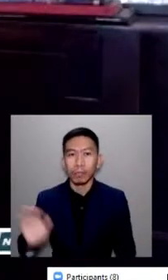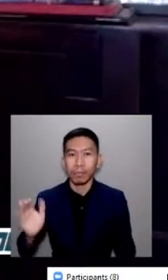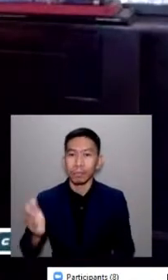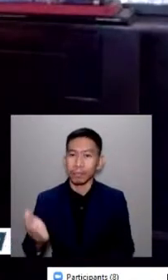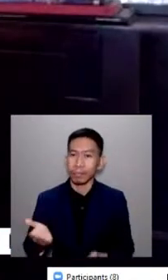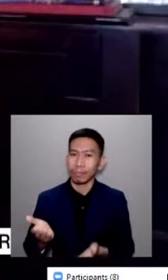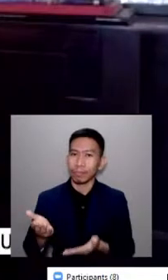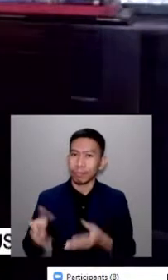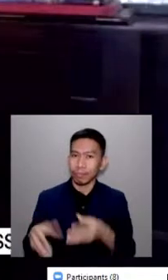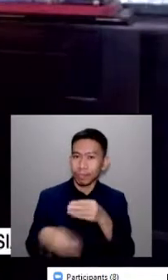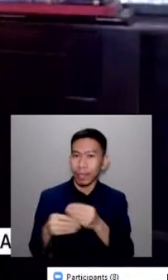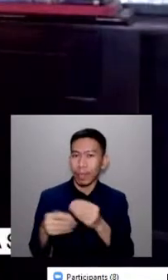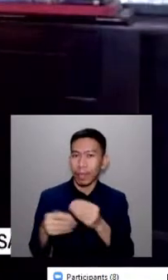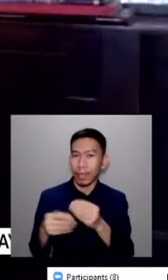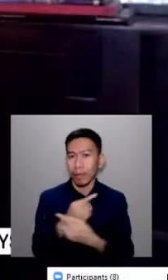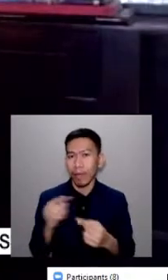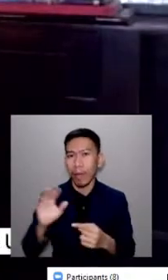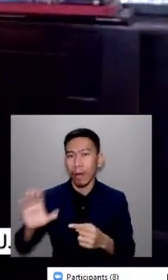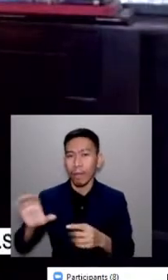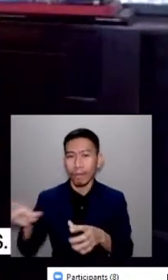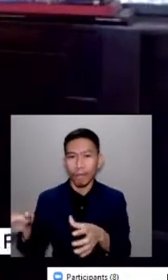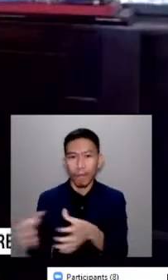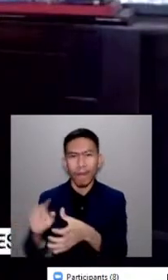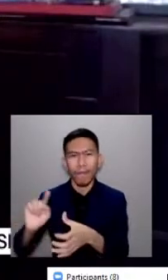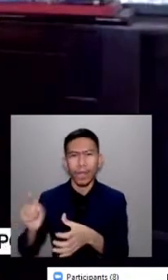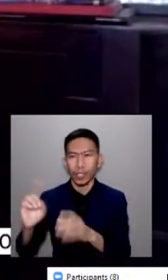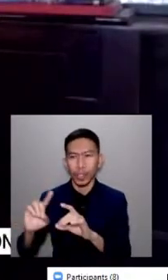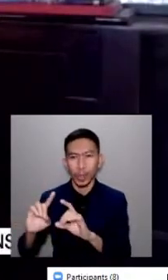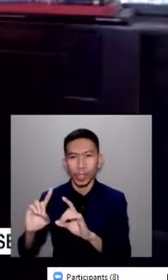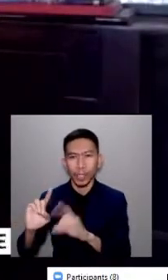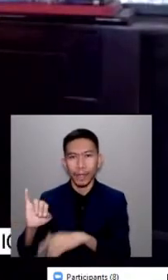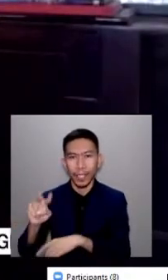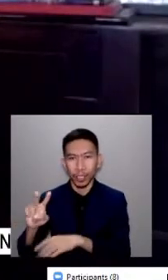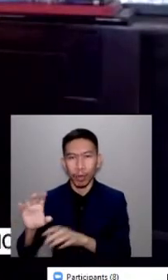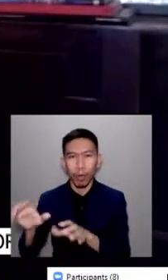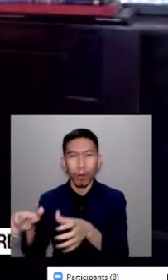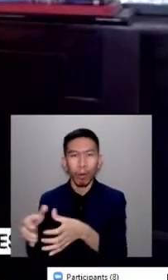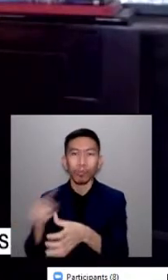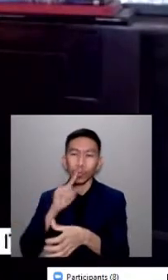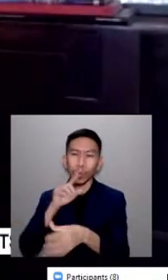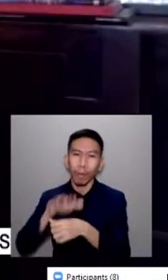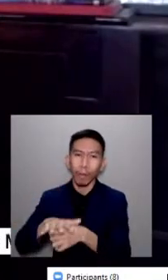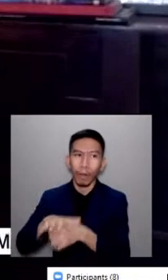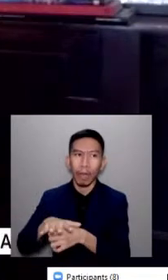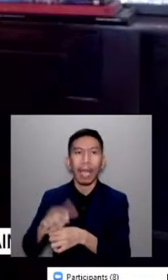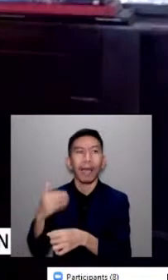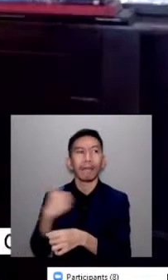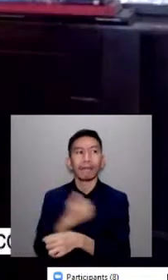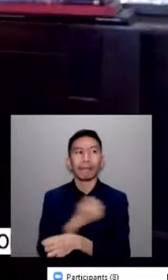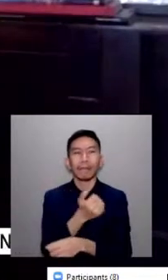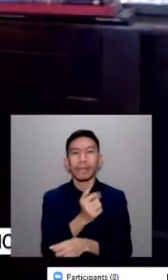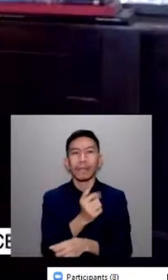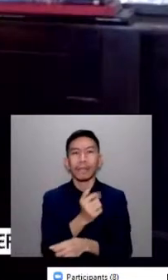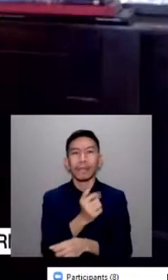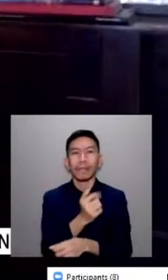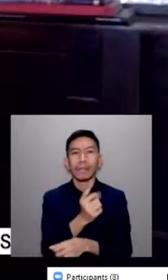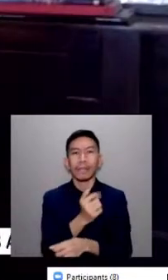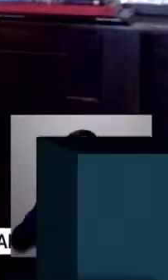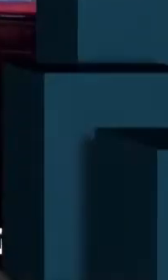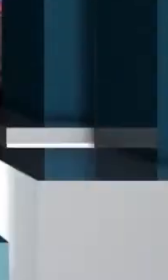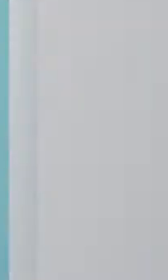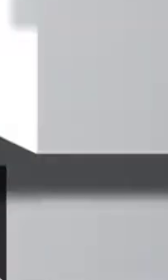decision of the poll body's first division on the case is under pressure from external forces. Ina Reformina